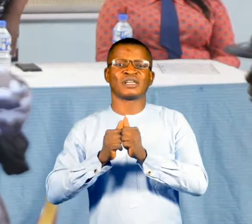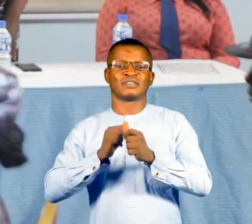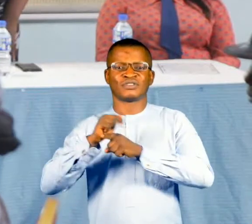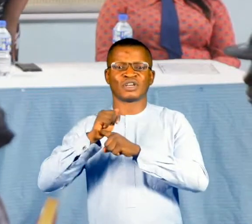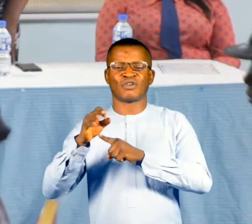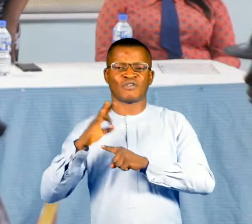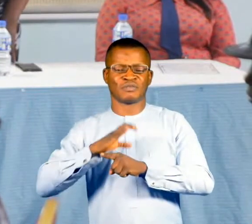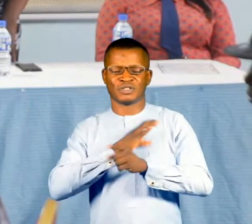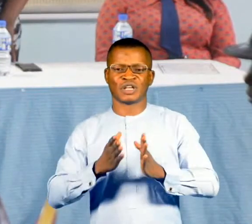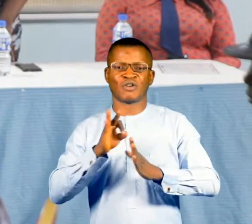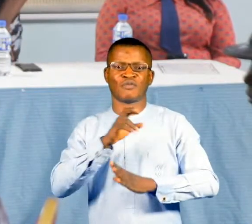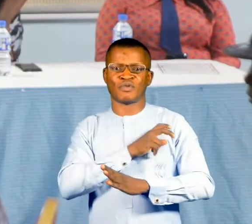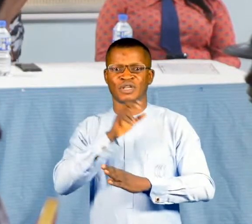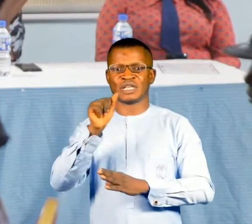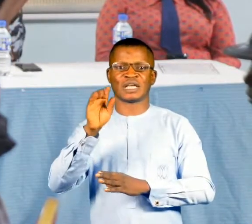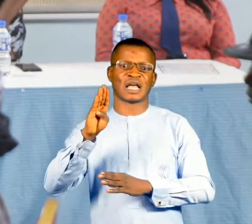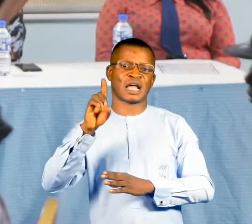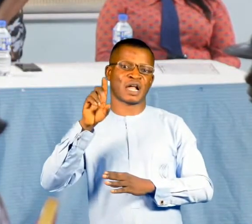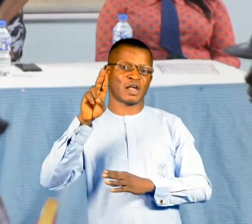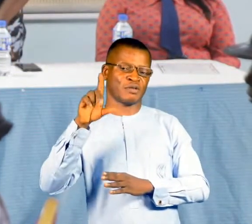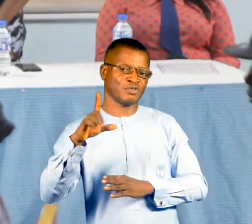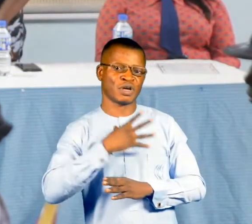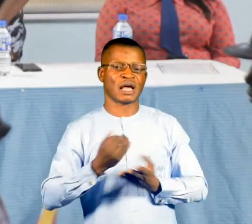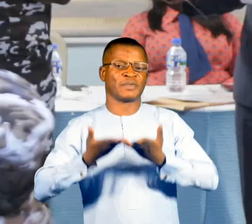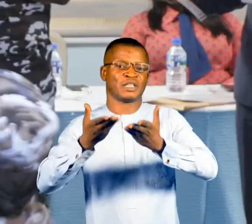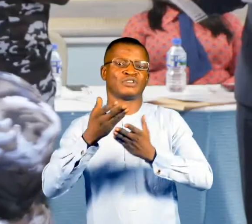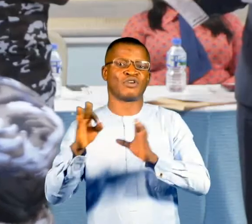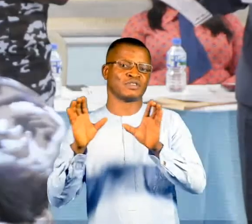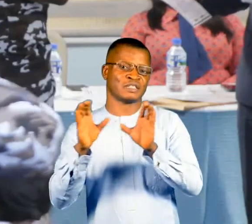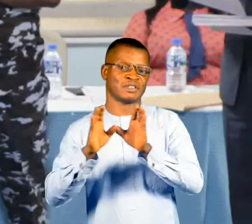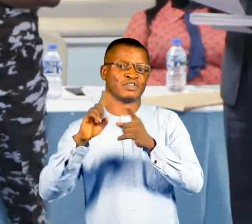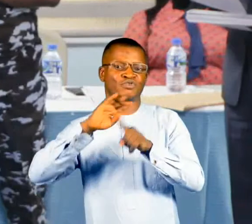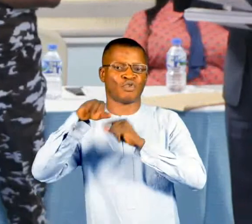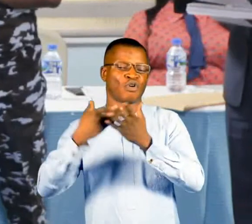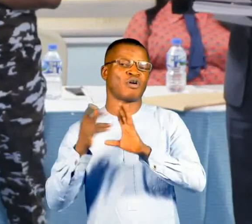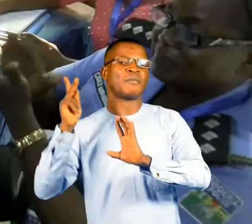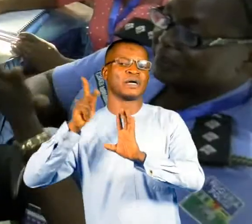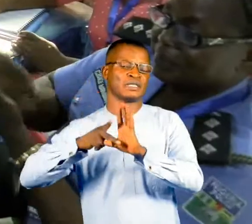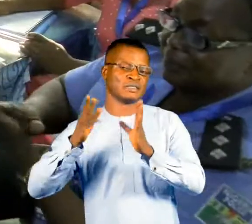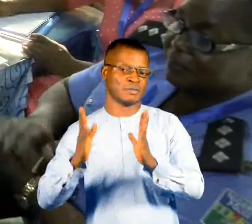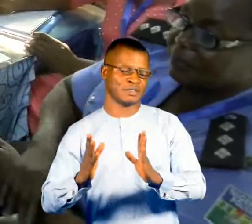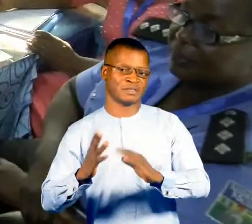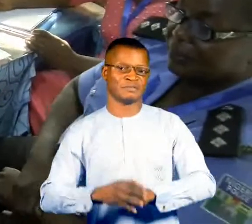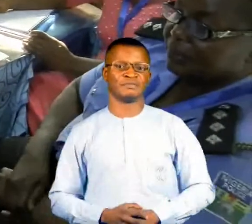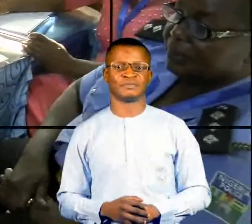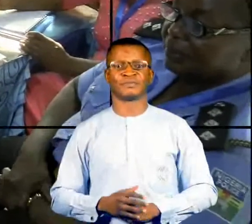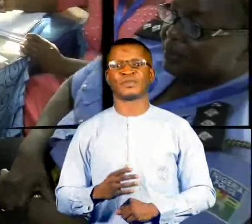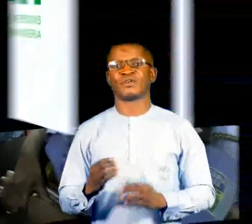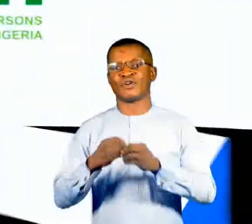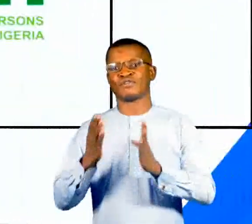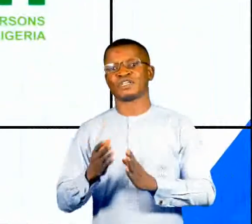speech by the Commissioner of Police in charge of training, Abdul Yari, and the presentation of certificates to all